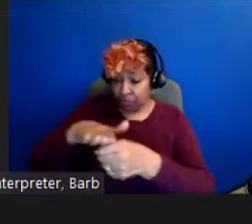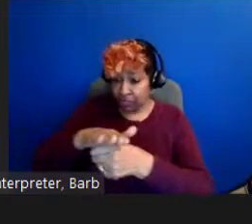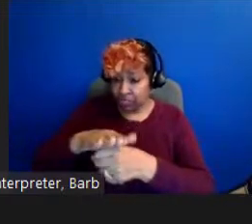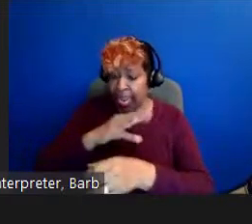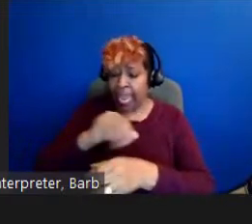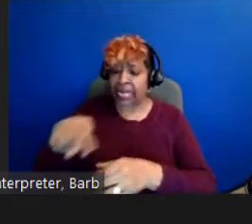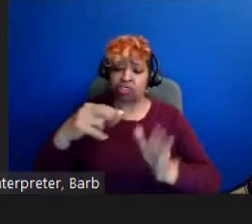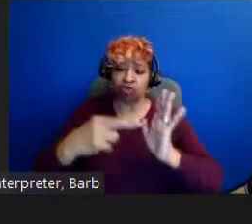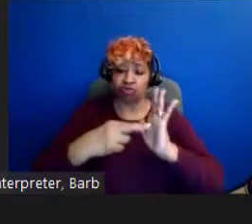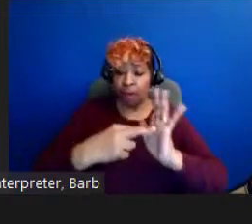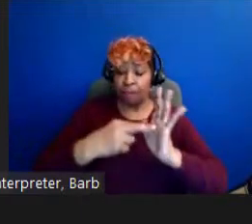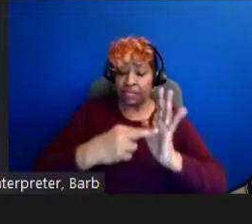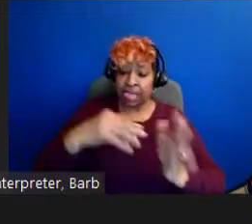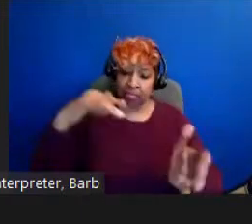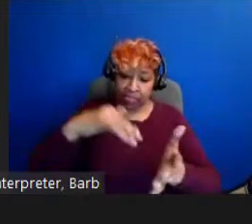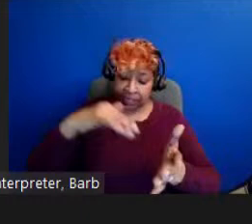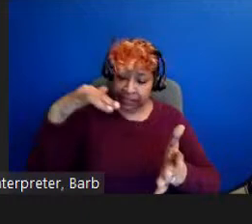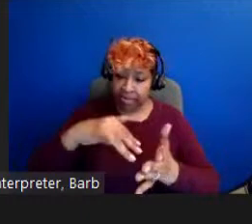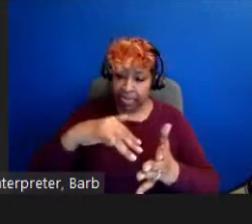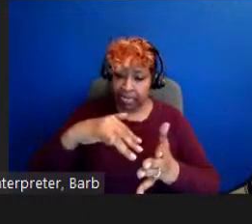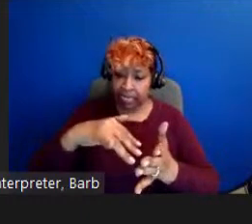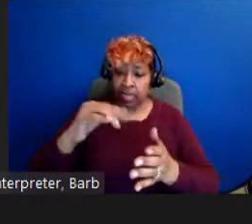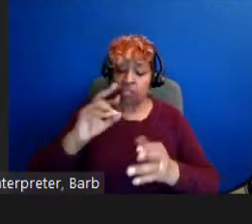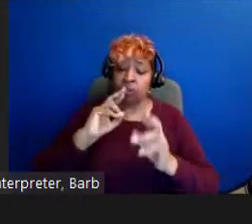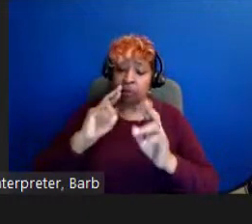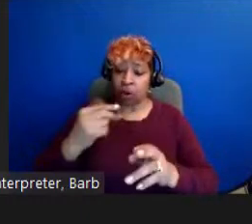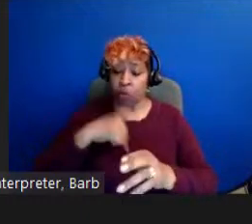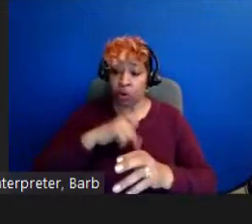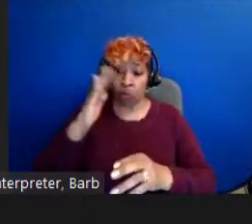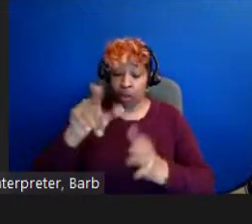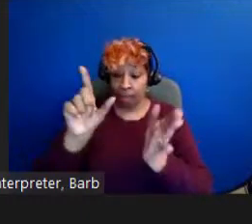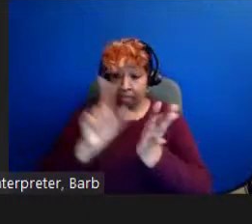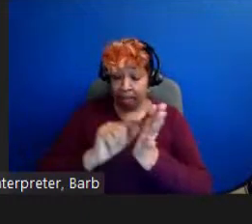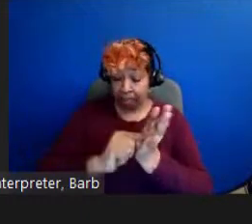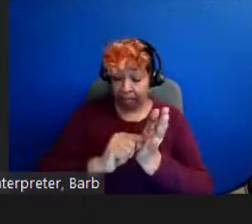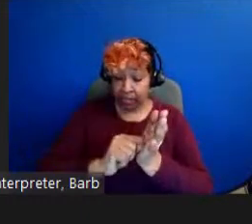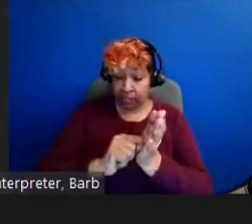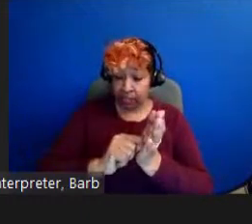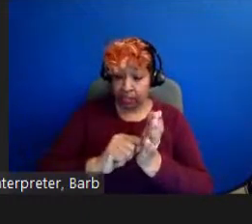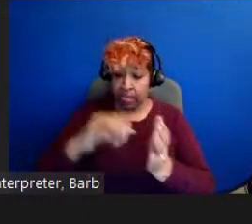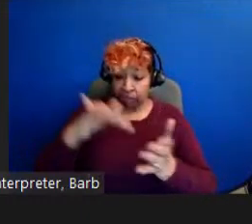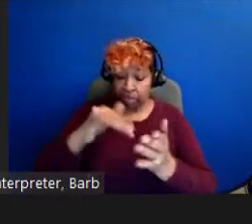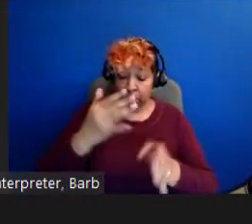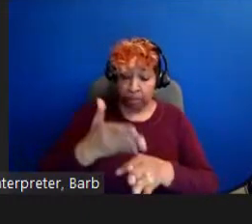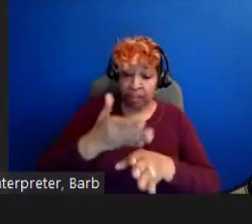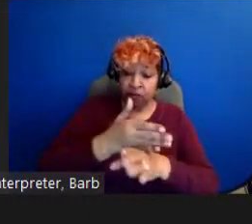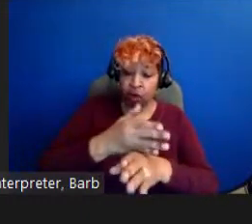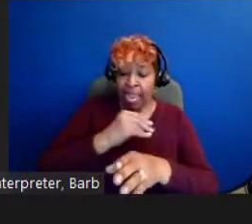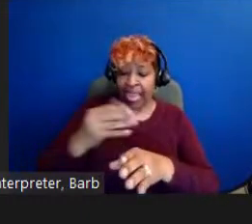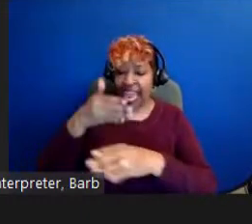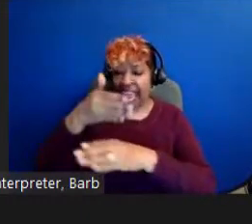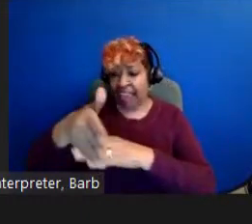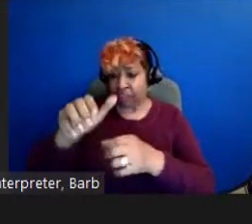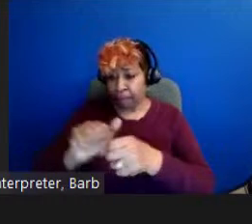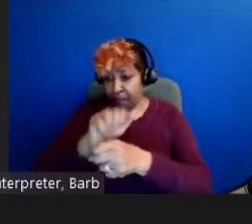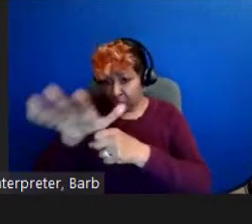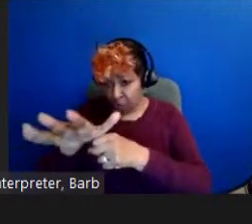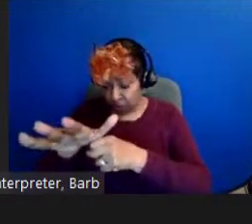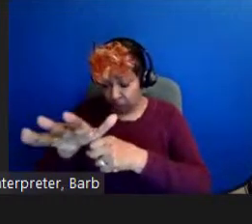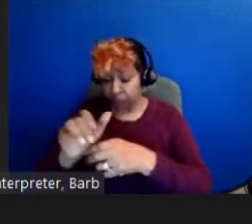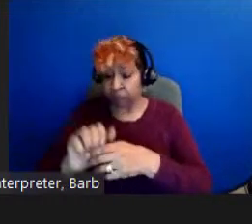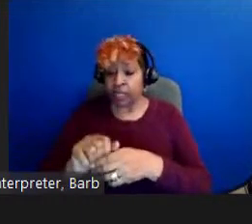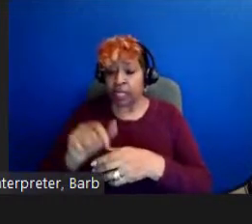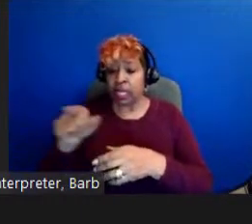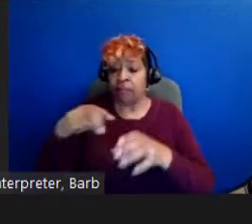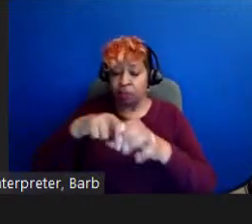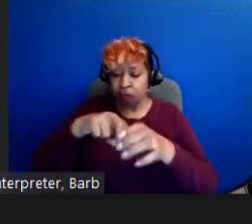represents the study, the framing report that we're going to be publishing, studies both before and after the pandemic. The